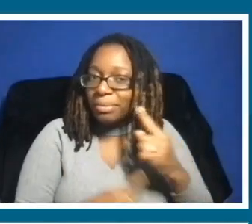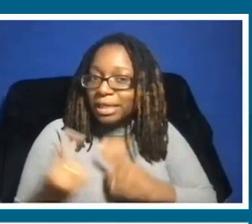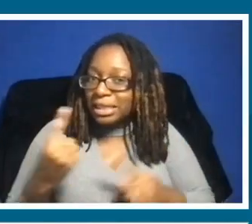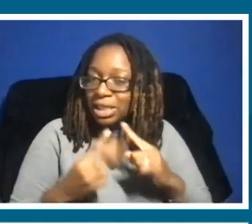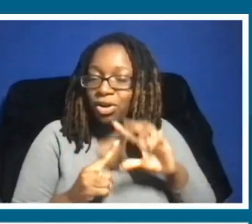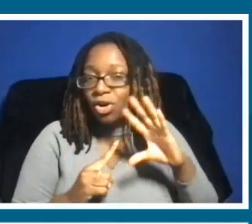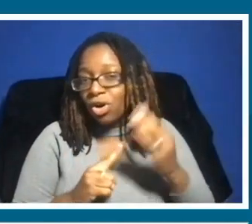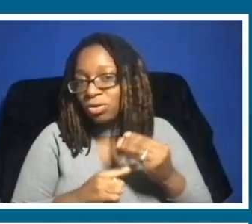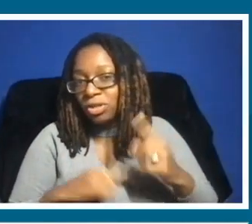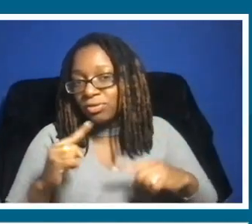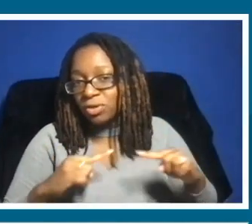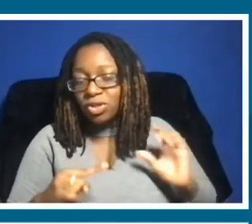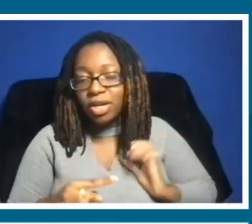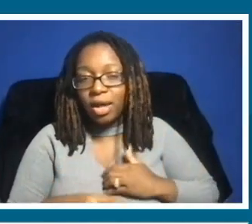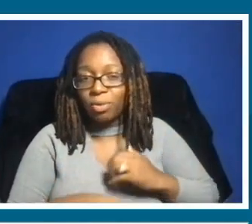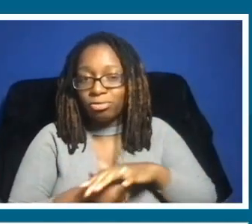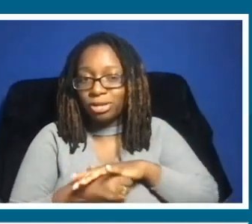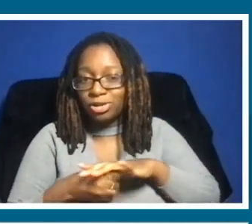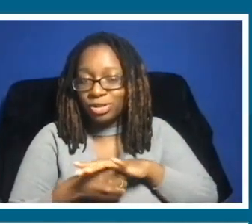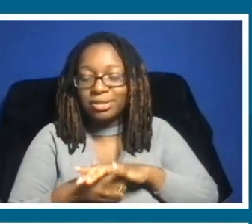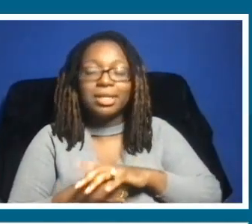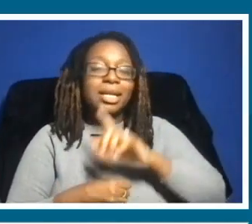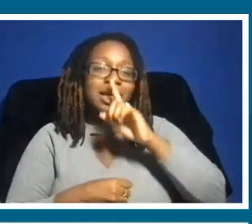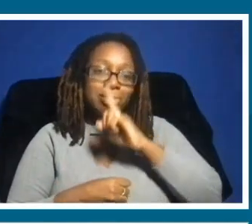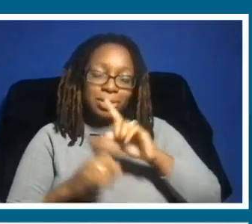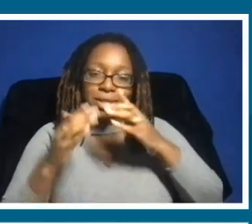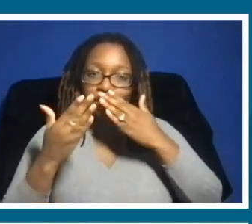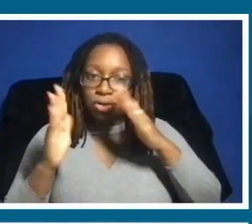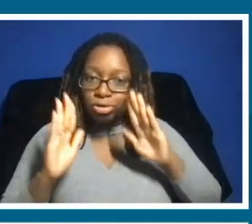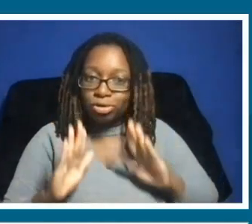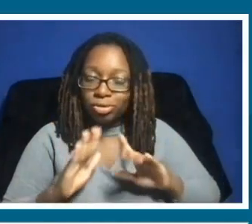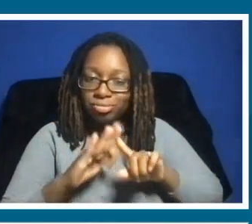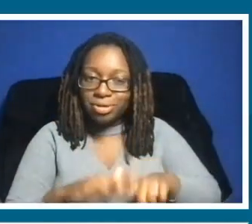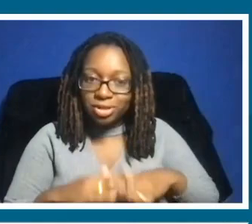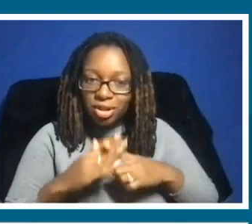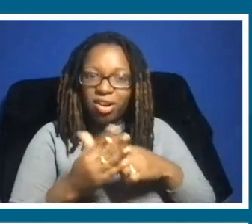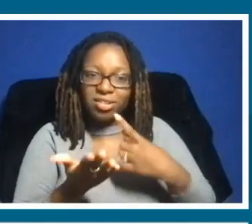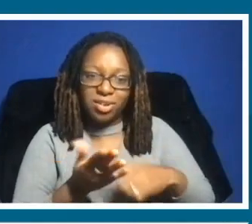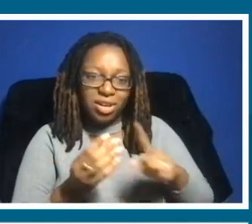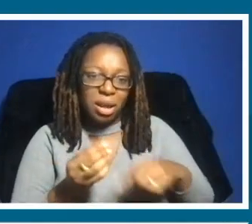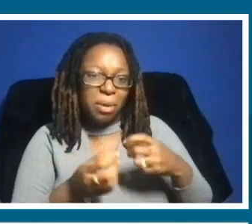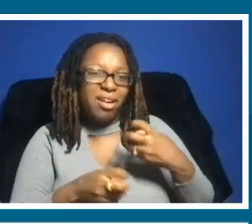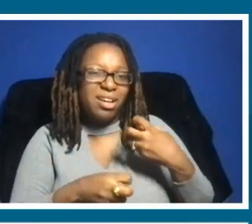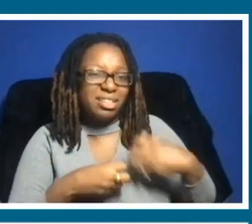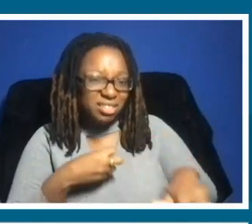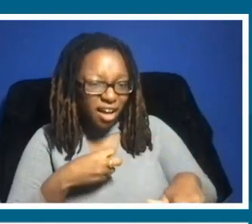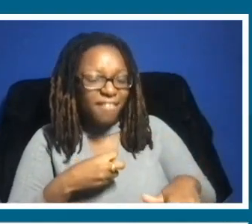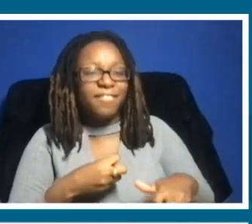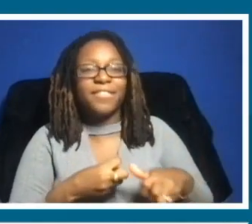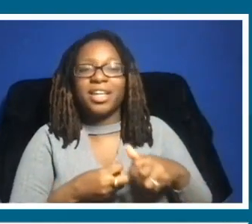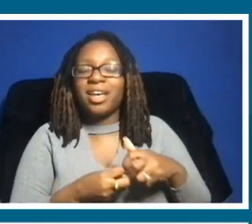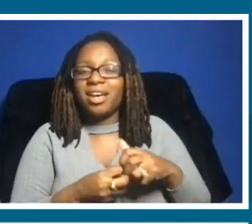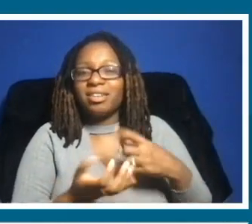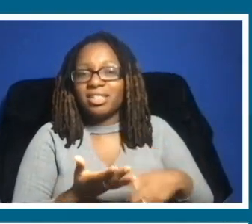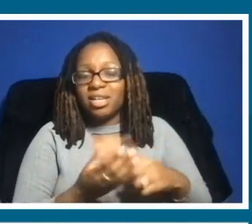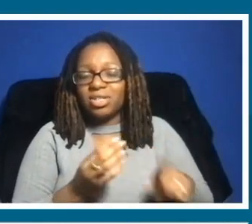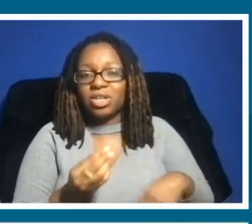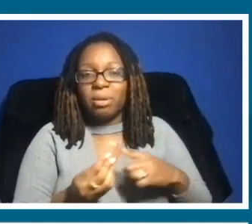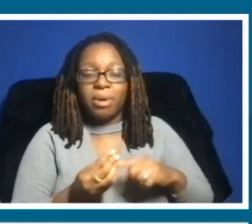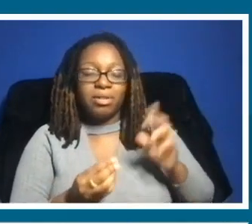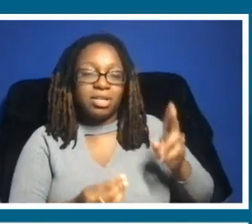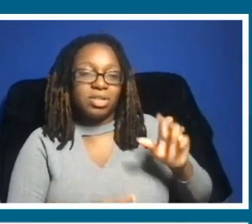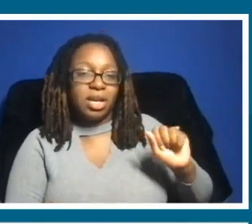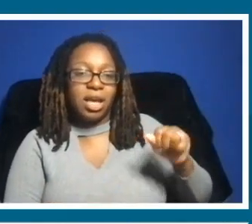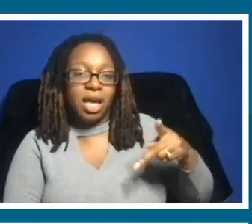of our region has been a great entry point into tough discussions about the history of Appalachia in my class. And